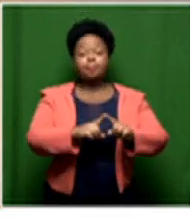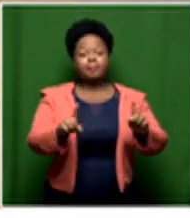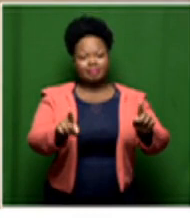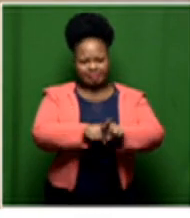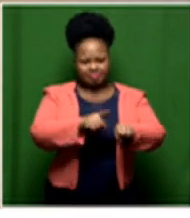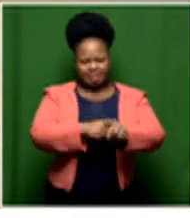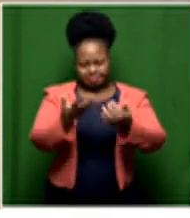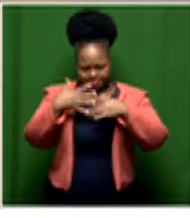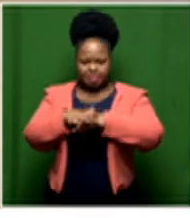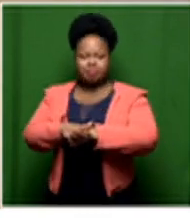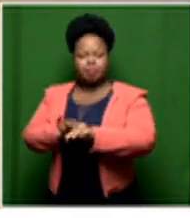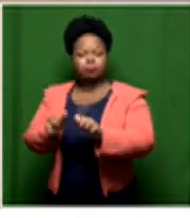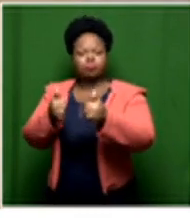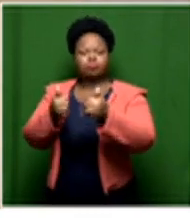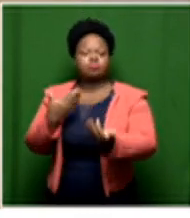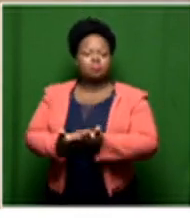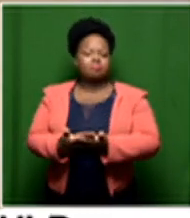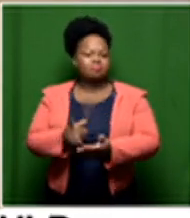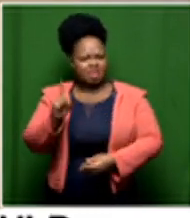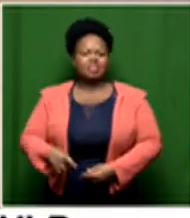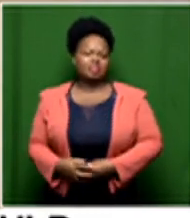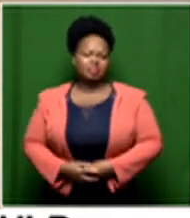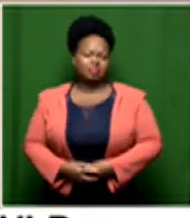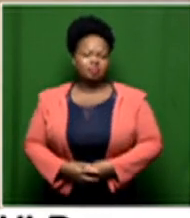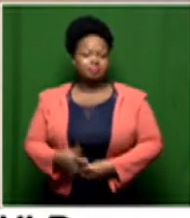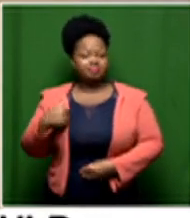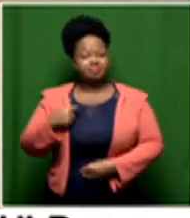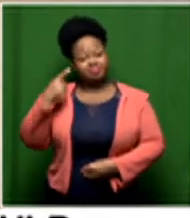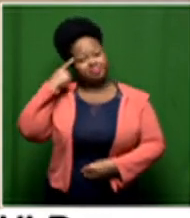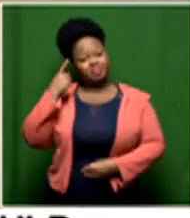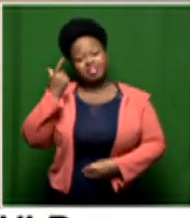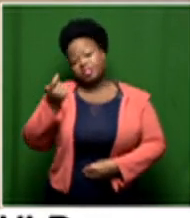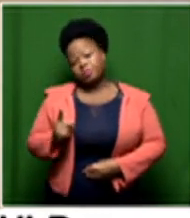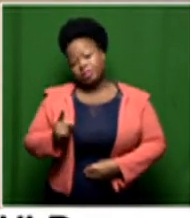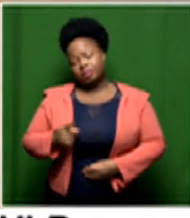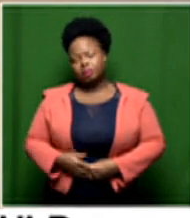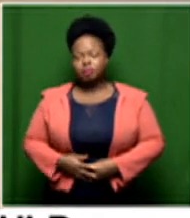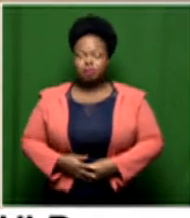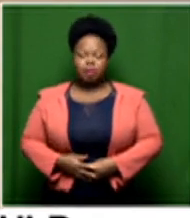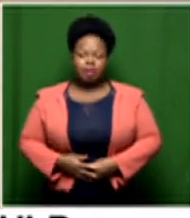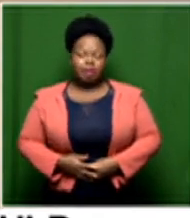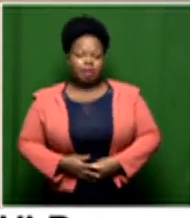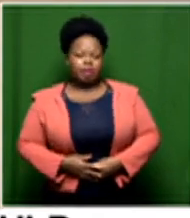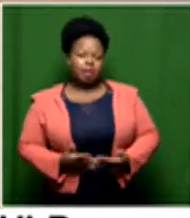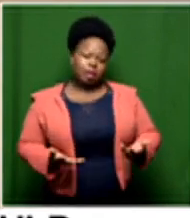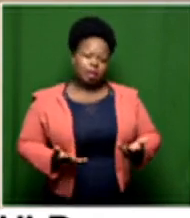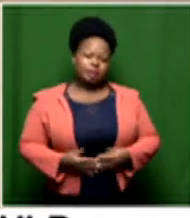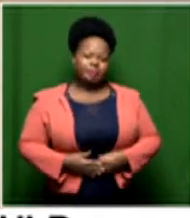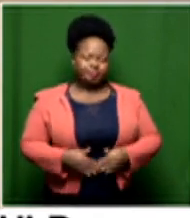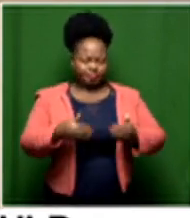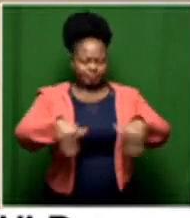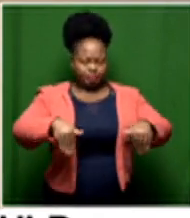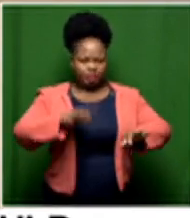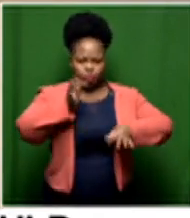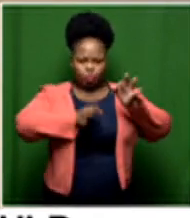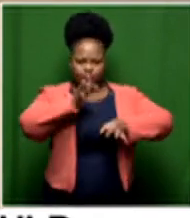that it can deliver in practice. And I think what they've done is they've taken a sort of apolitical, idealistic